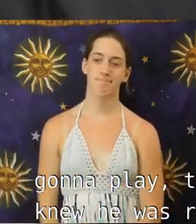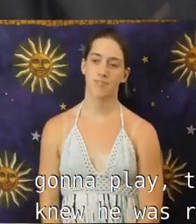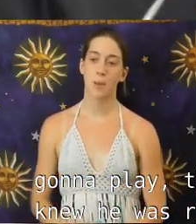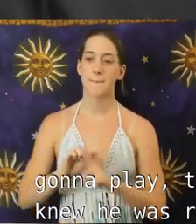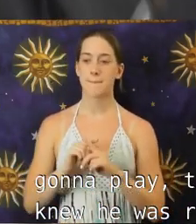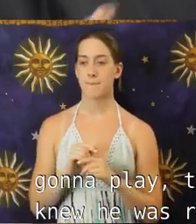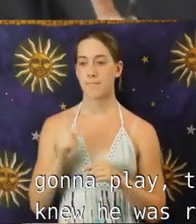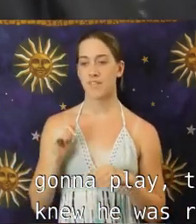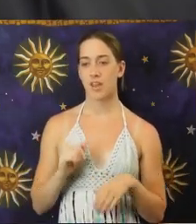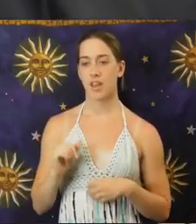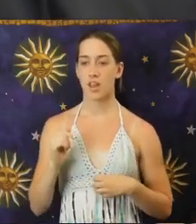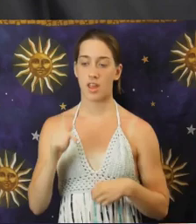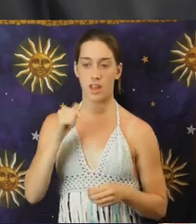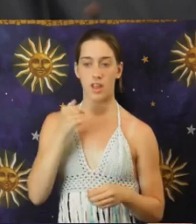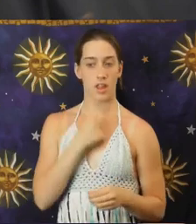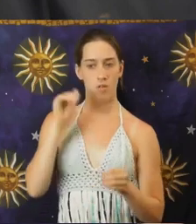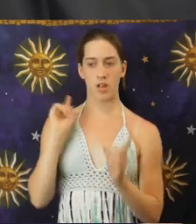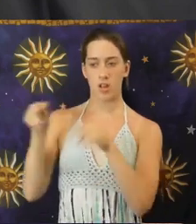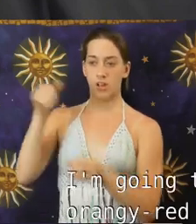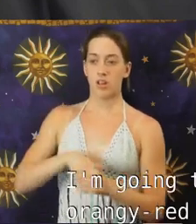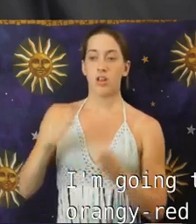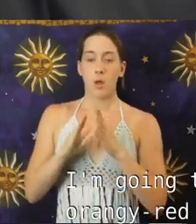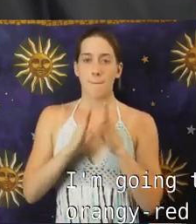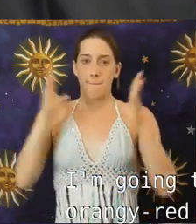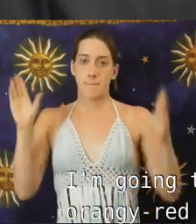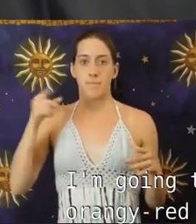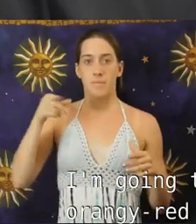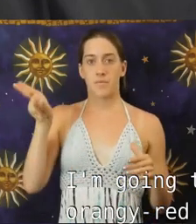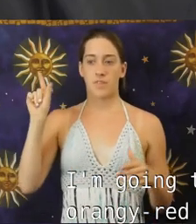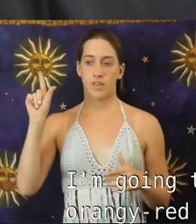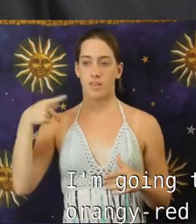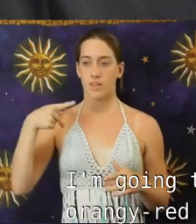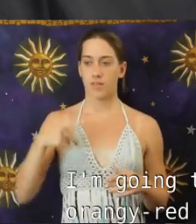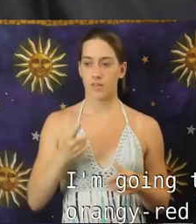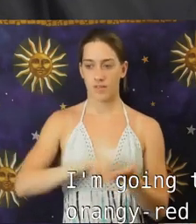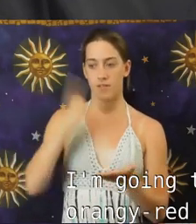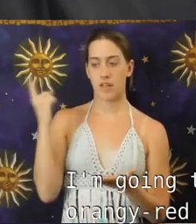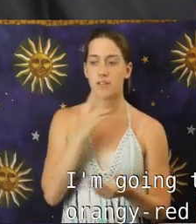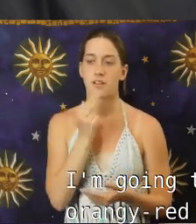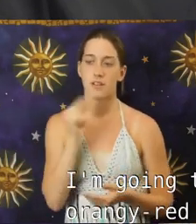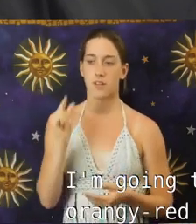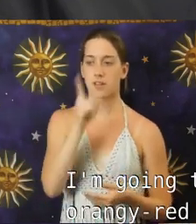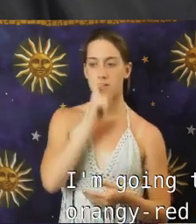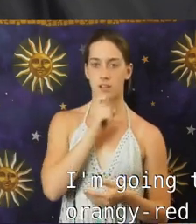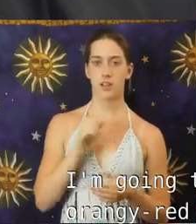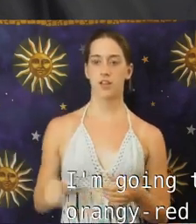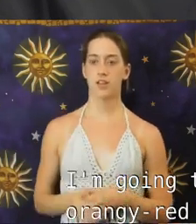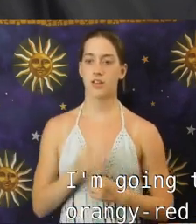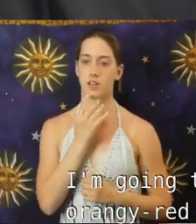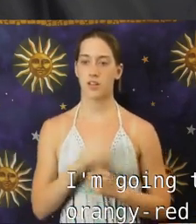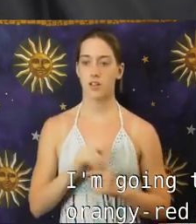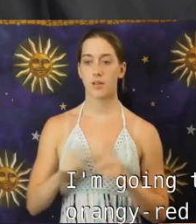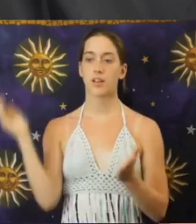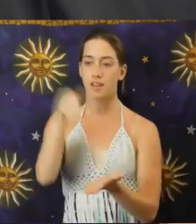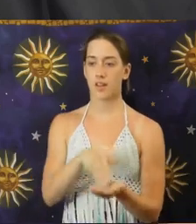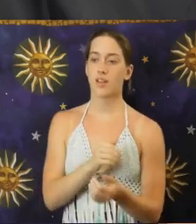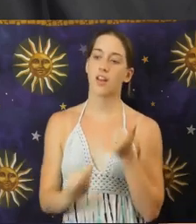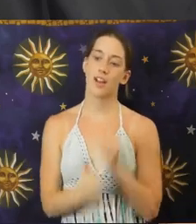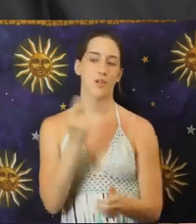deep down I knew he was right. I'm going to go into Big Gulp first. That's a cute little orangey red